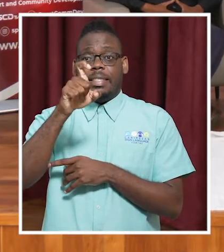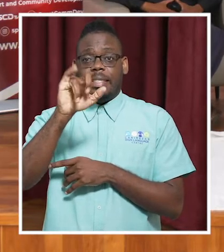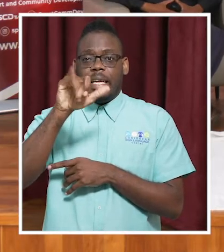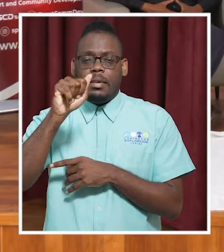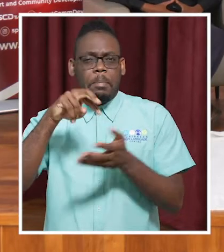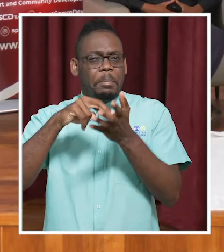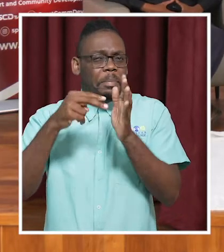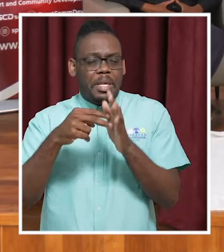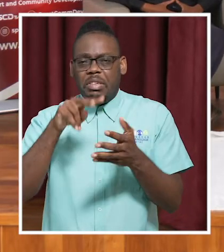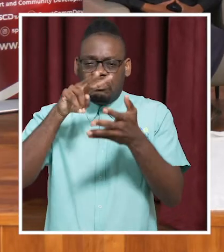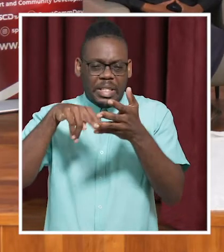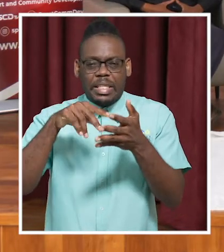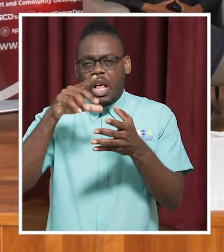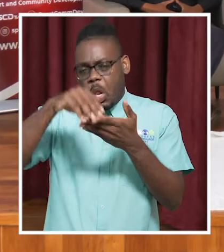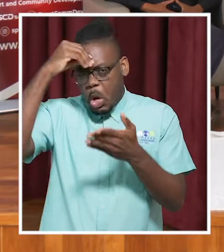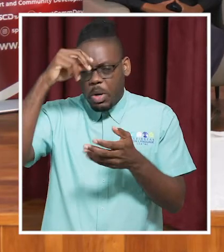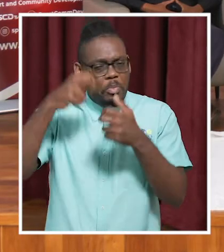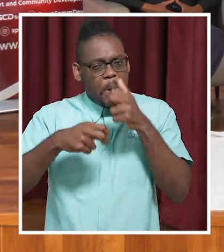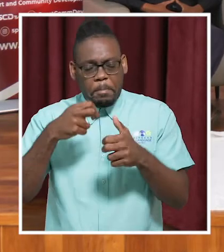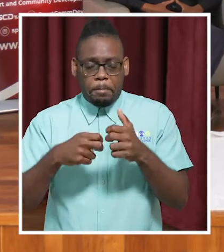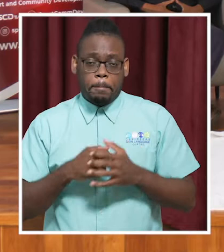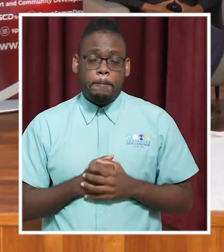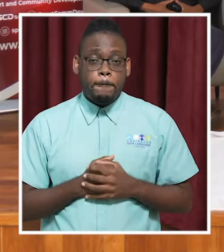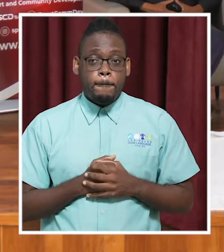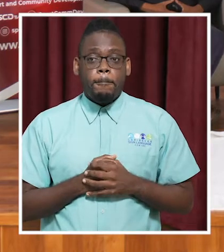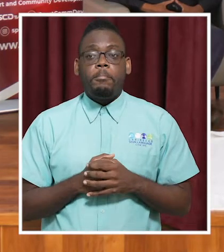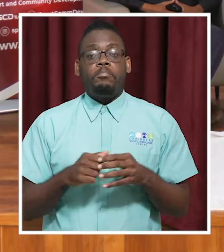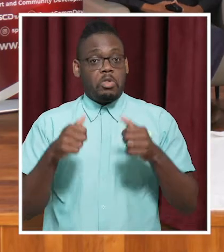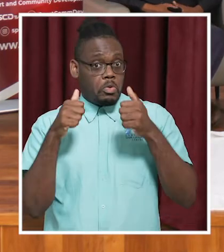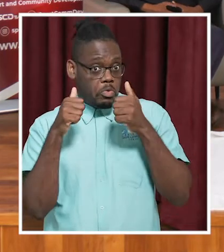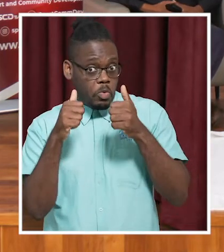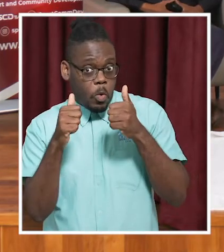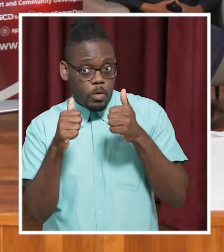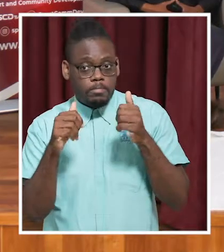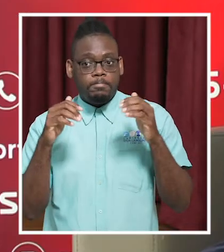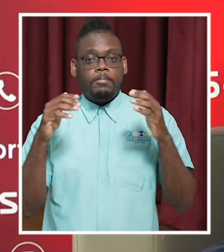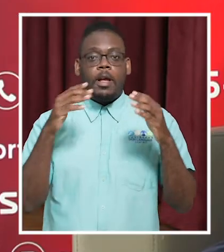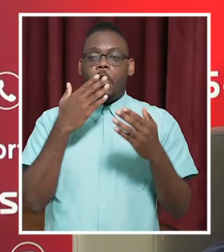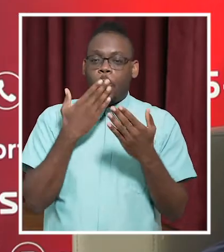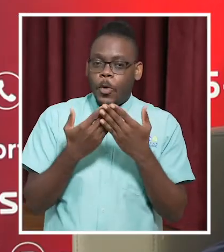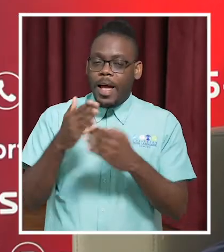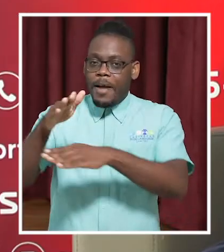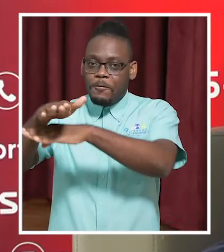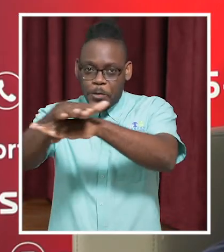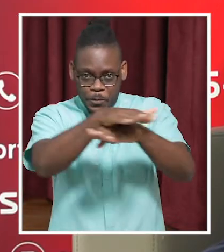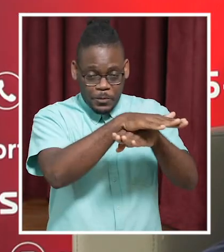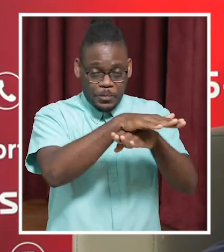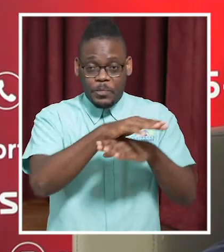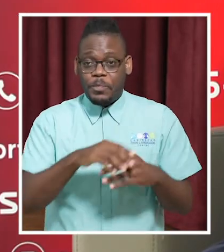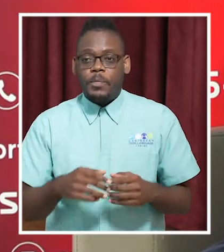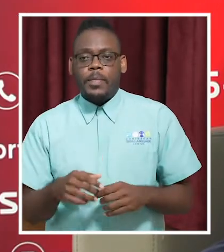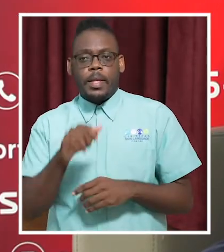So, good afternoon. ADHD is a condition